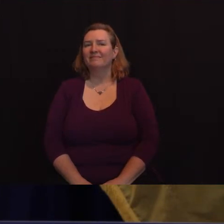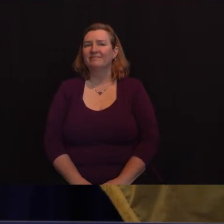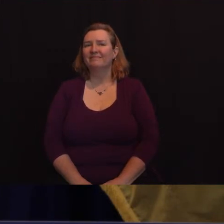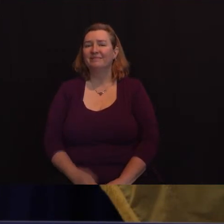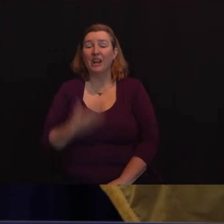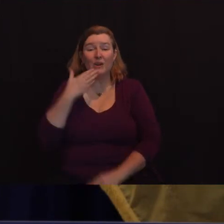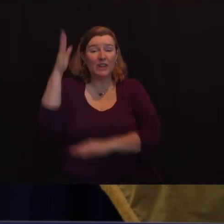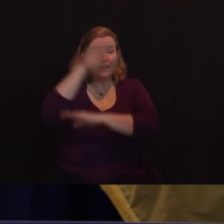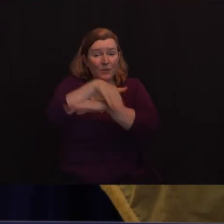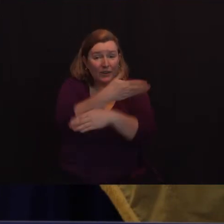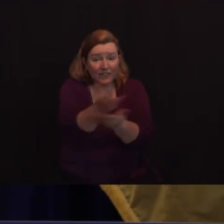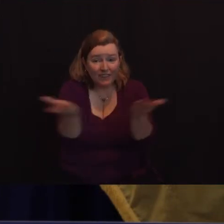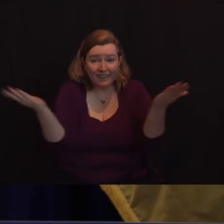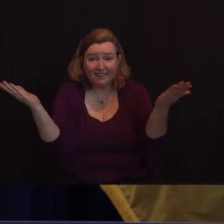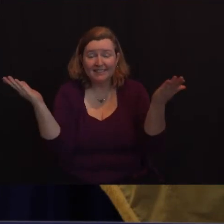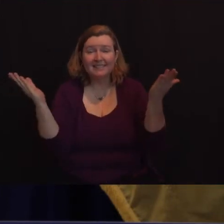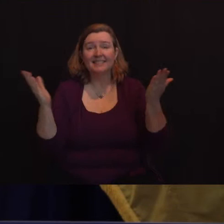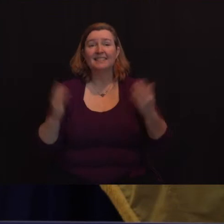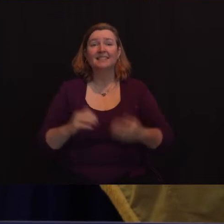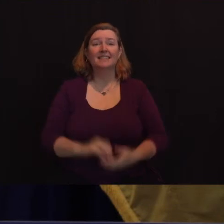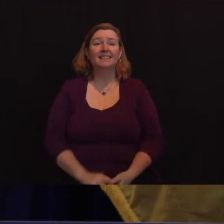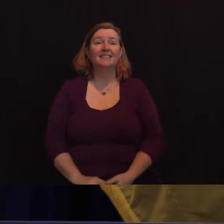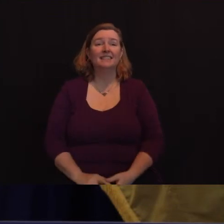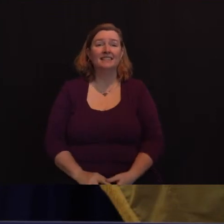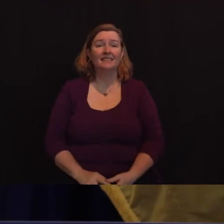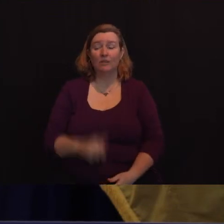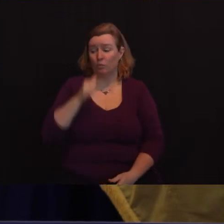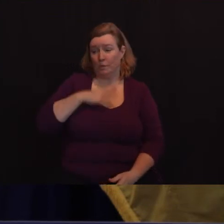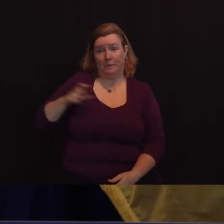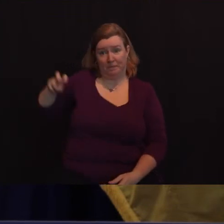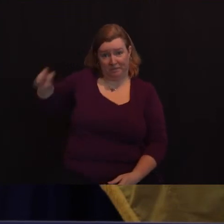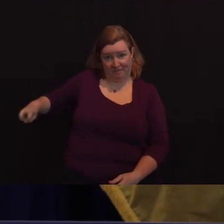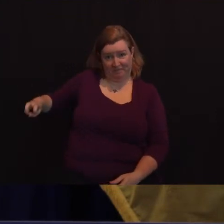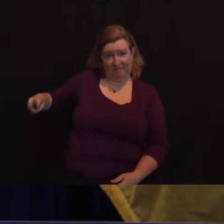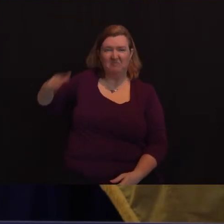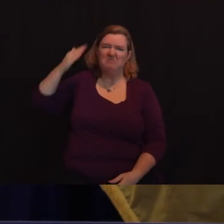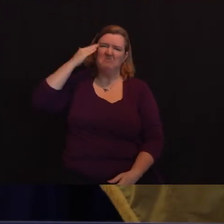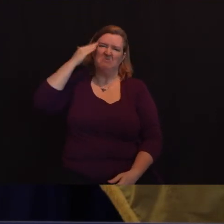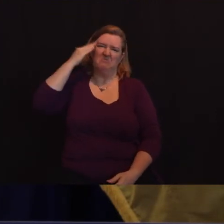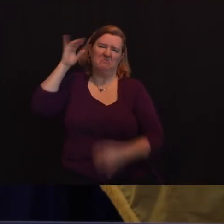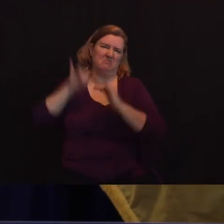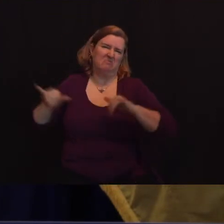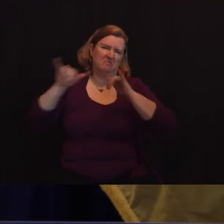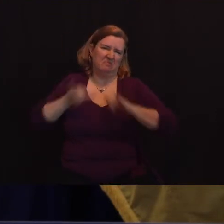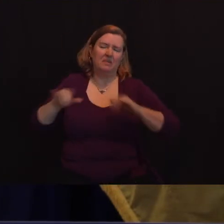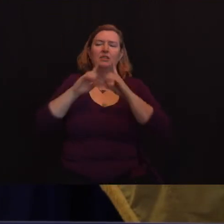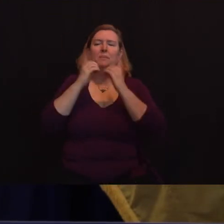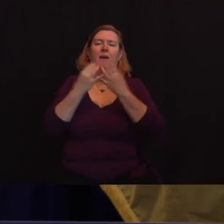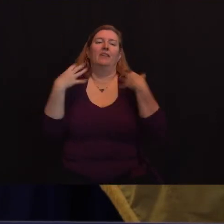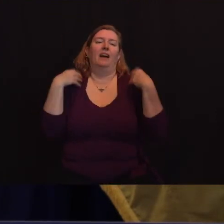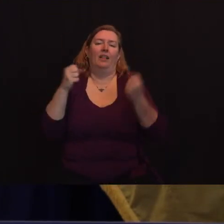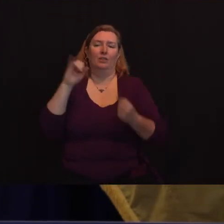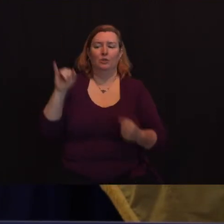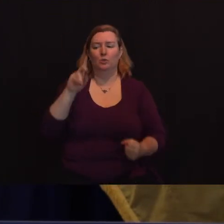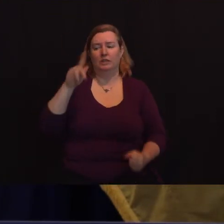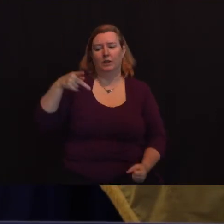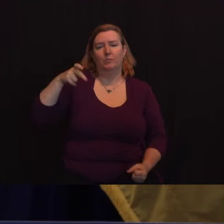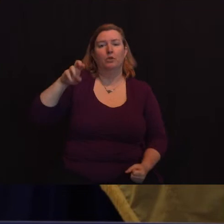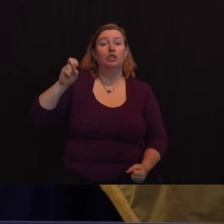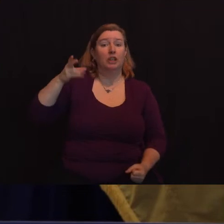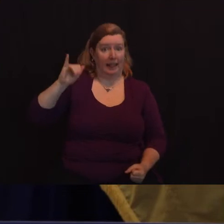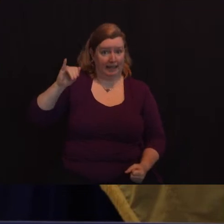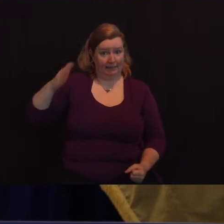Good afternoon, everyone. I've got the woman to my right who needs no introduction, the Commissioner of the Department of Health, Judy Persa-Kelly. To her right, another familiar